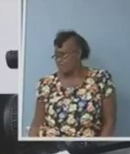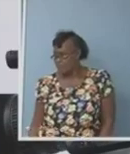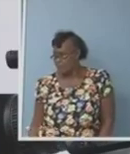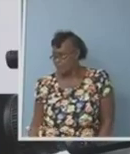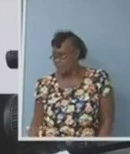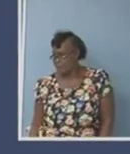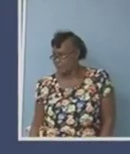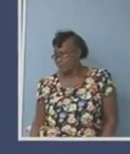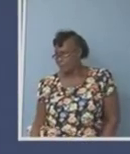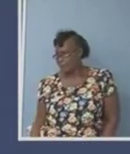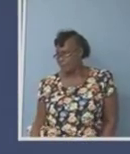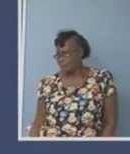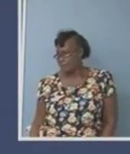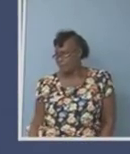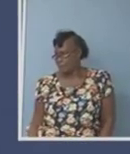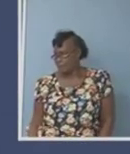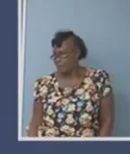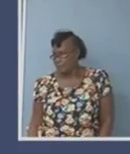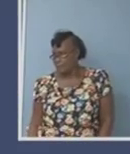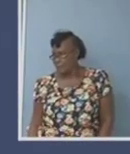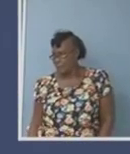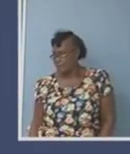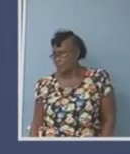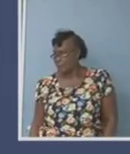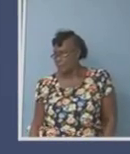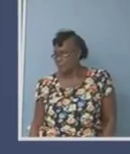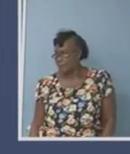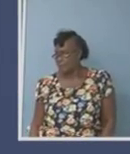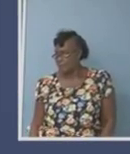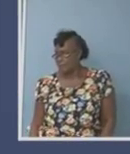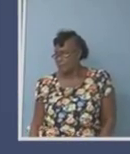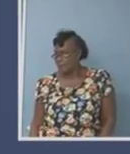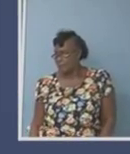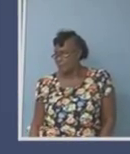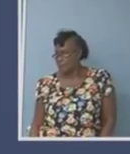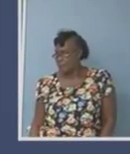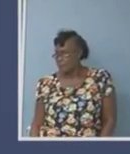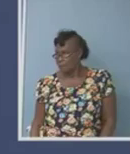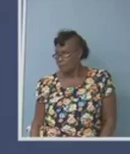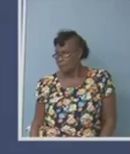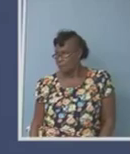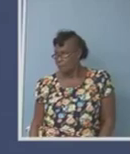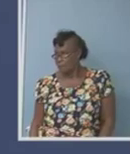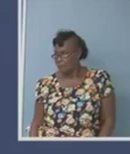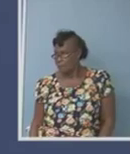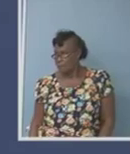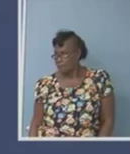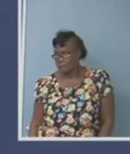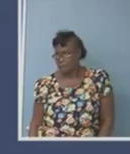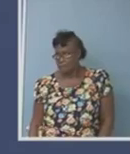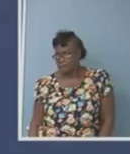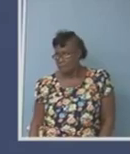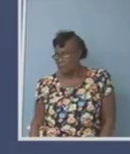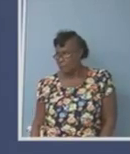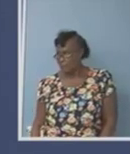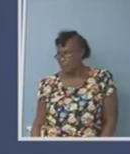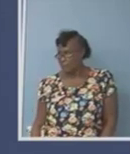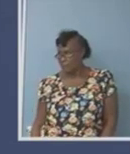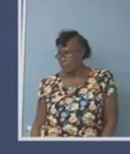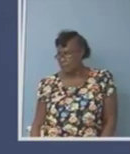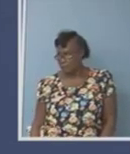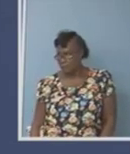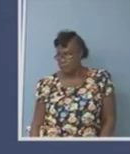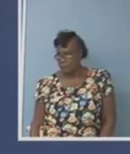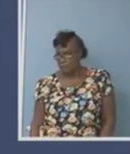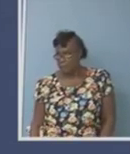Council? While the pandemic leave was mentioned in the public, there are some arrangements that must still be